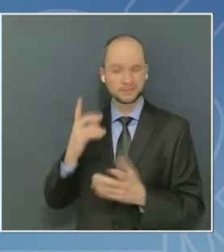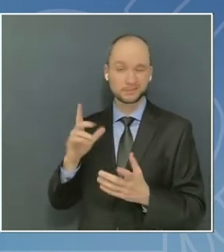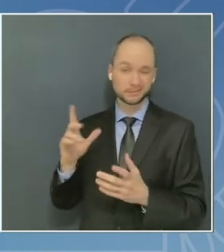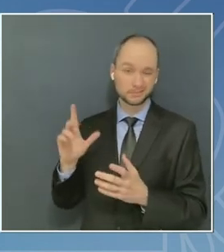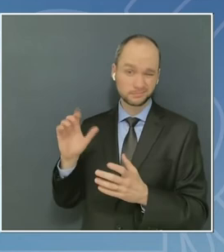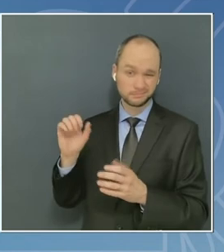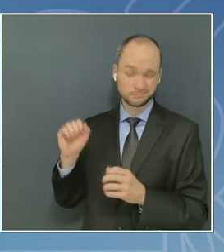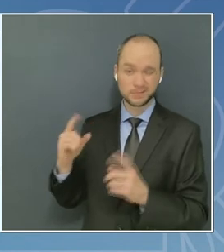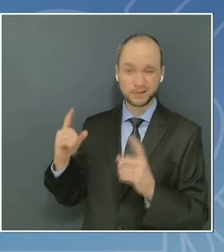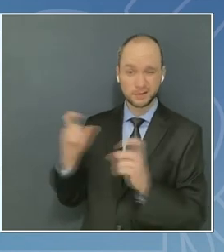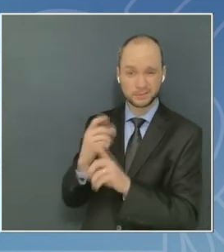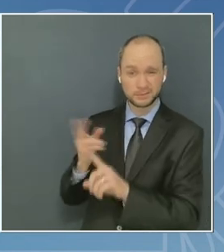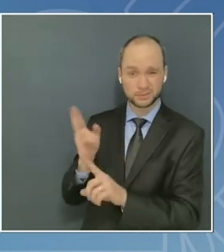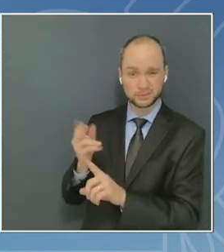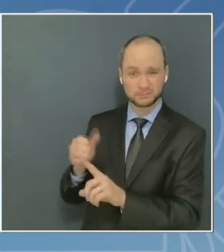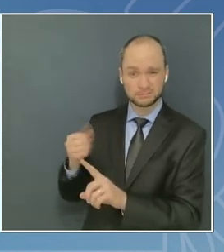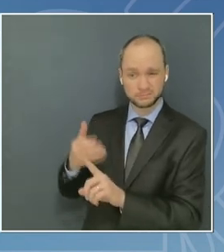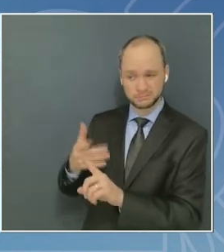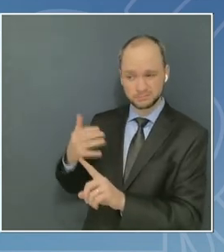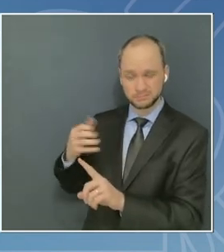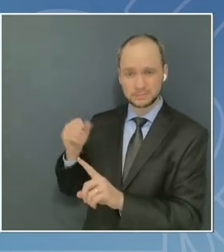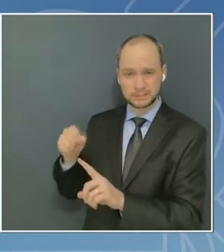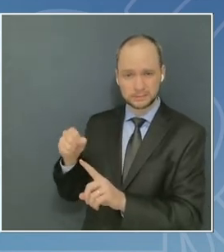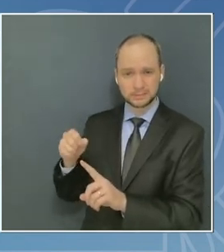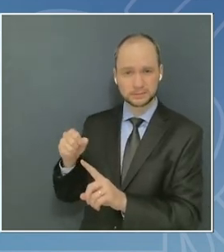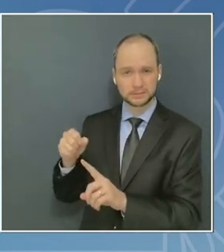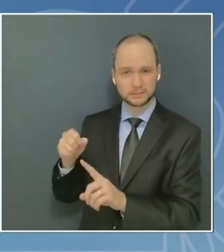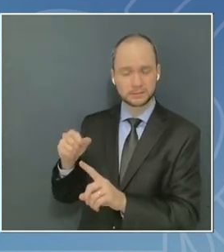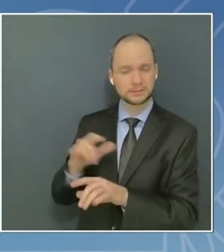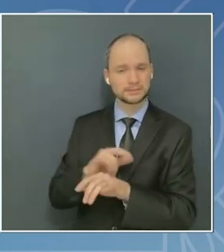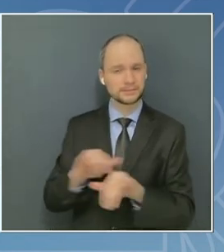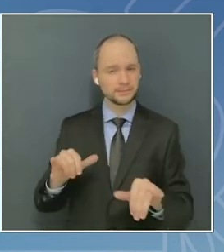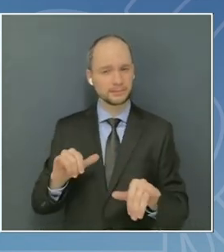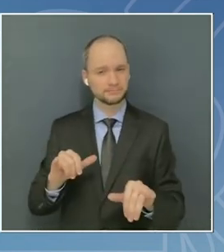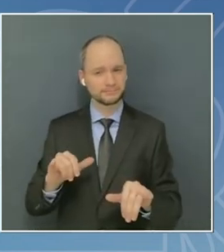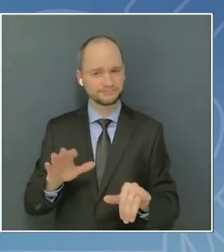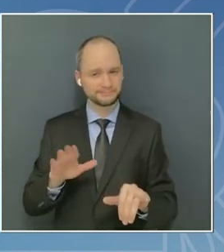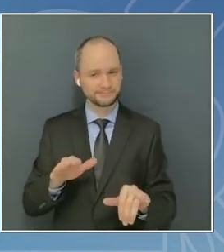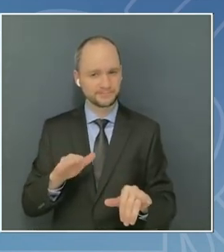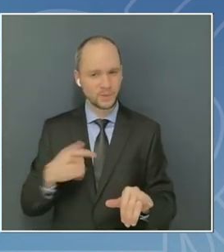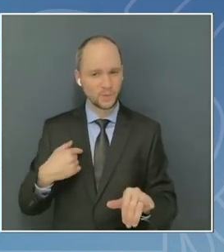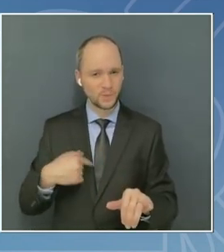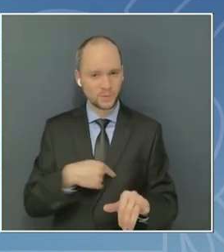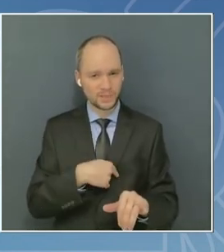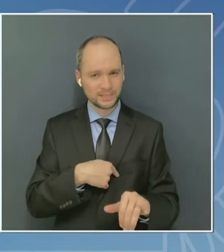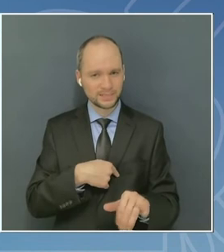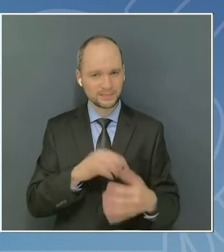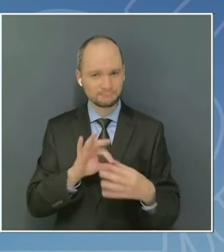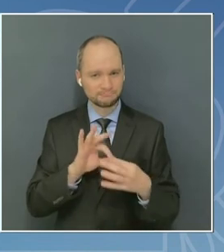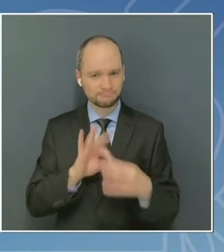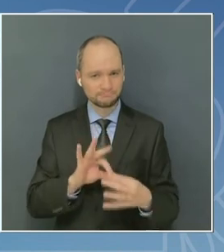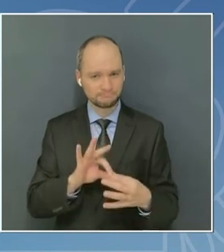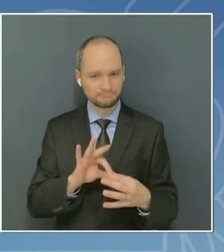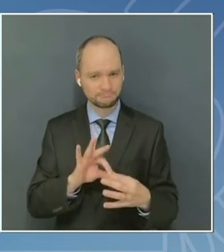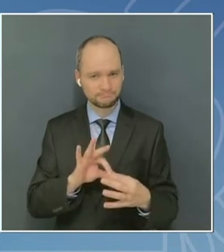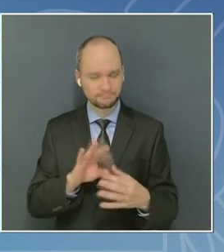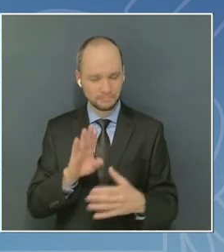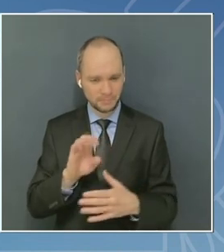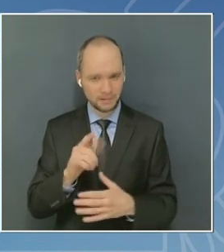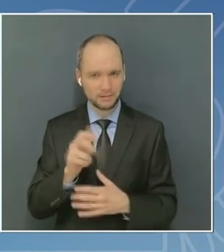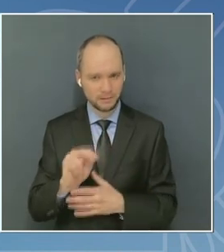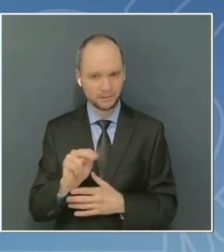I want to let people know that we do belong. And it is on our